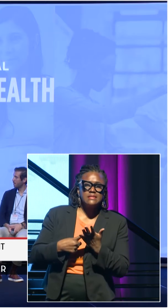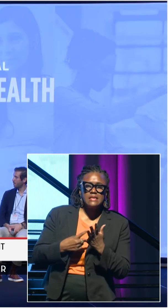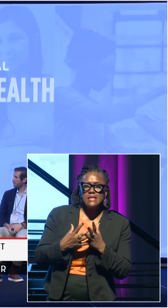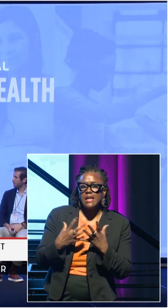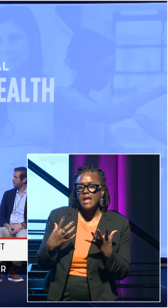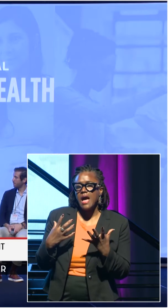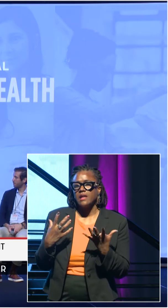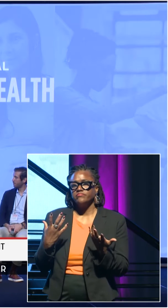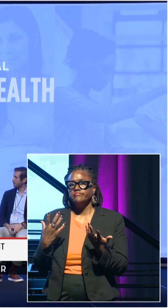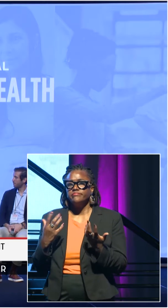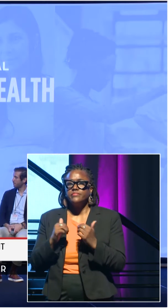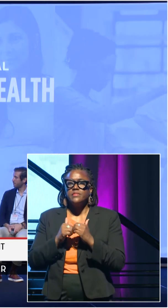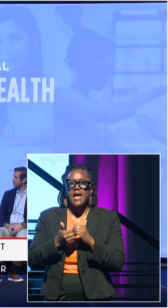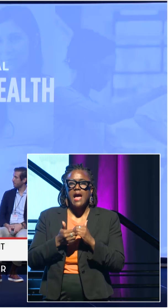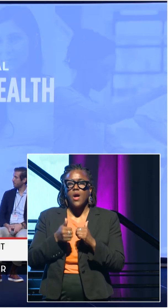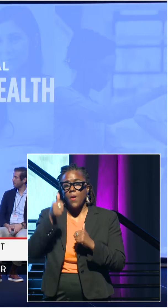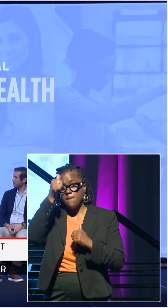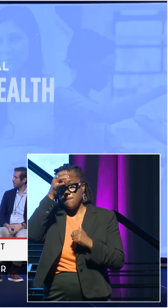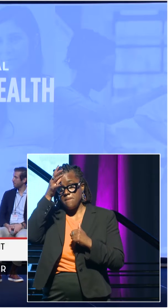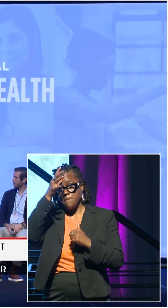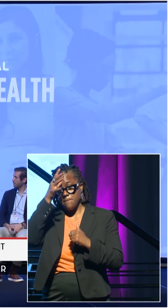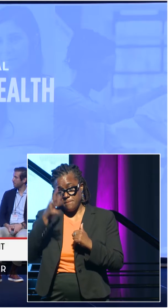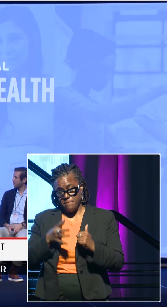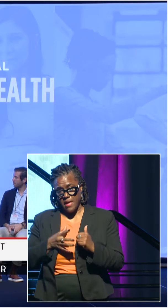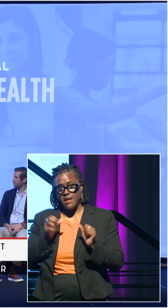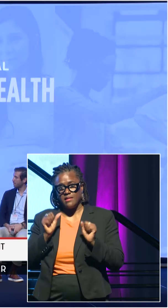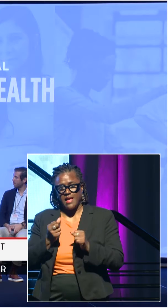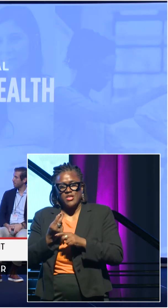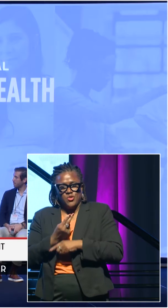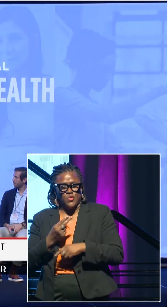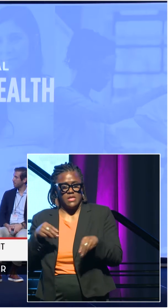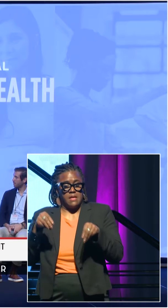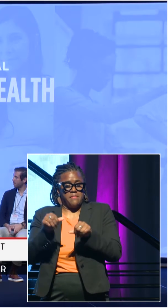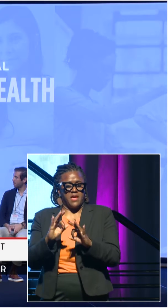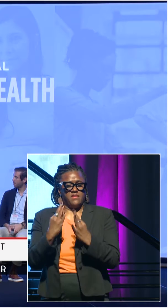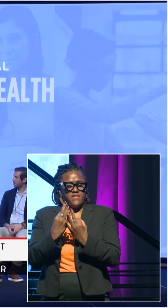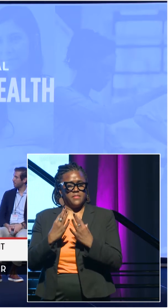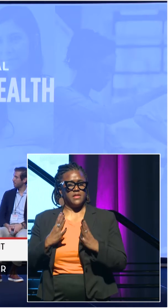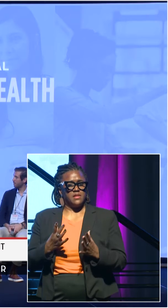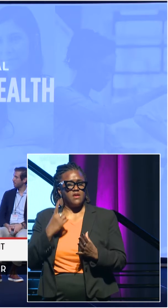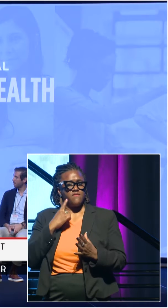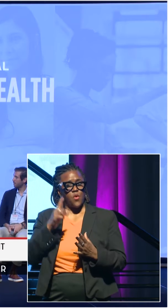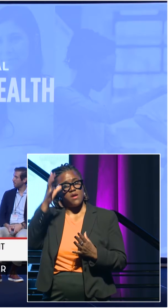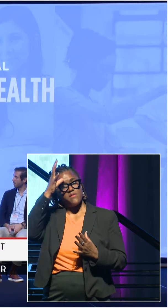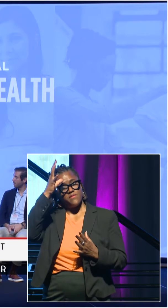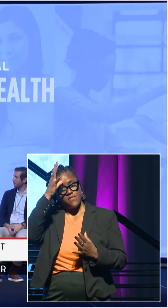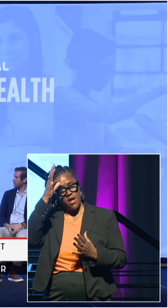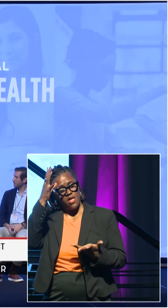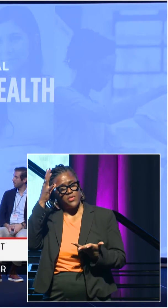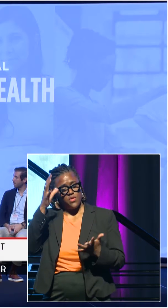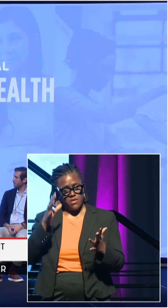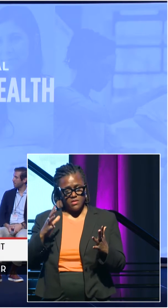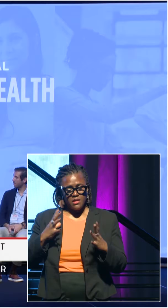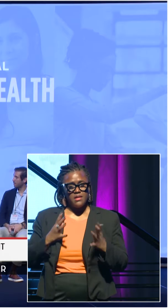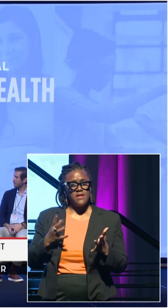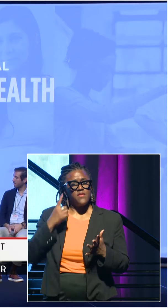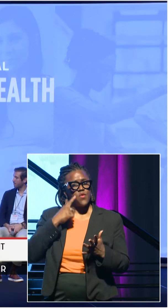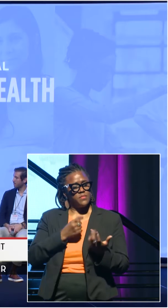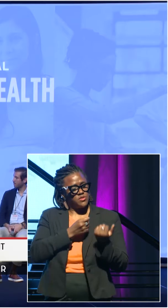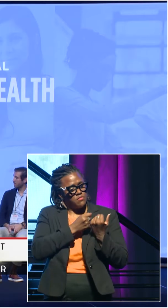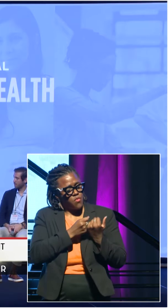lot about how men can utilize paid family leave for paternity leave to support their